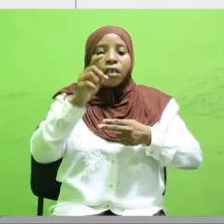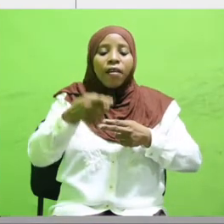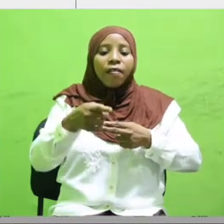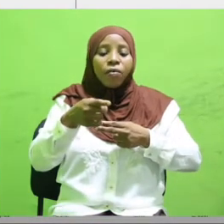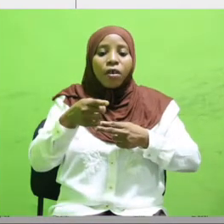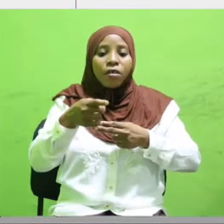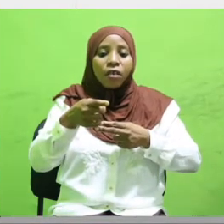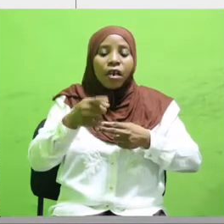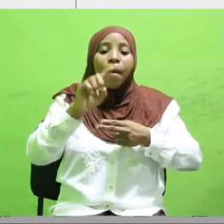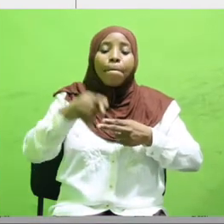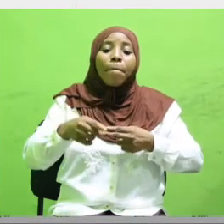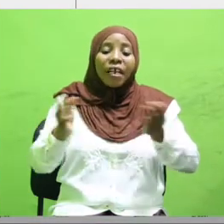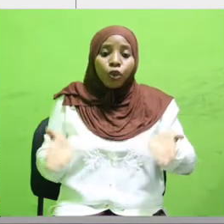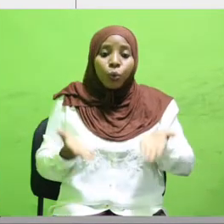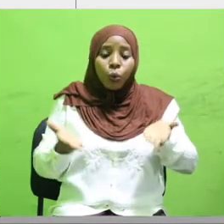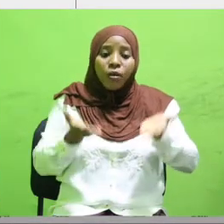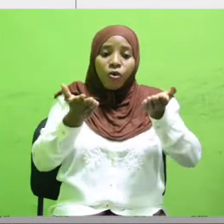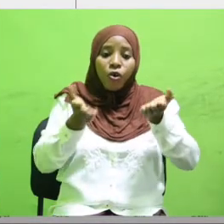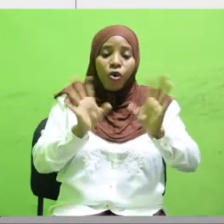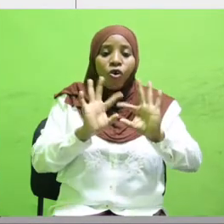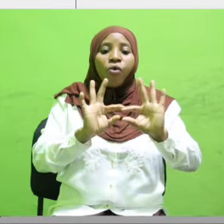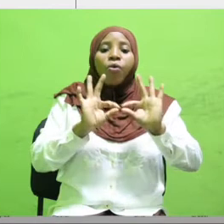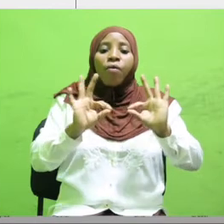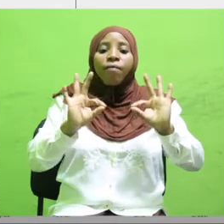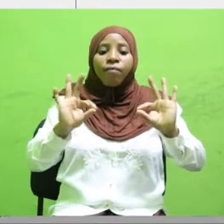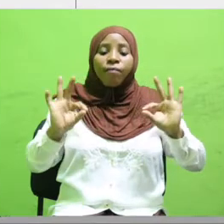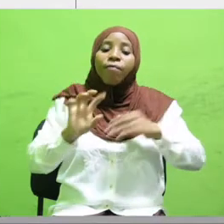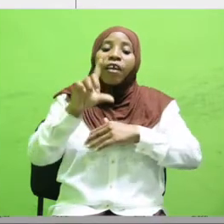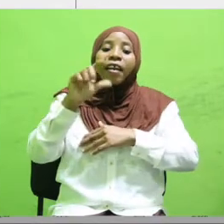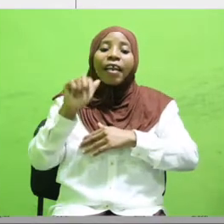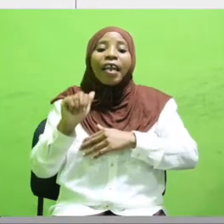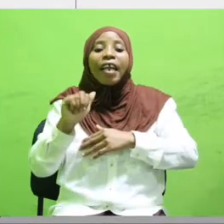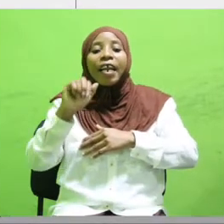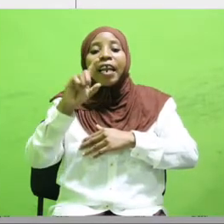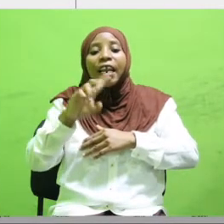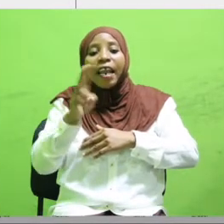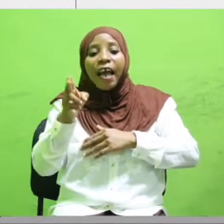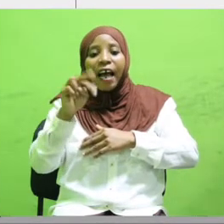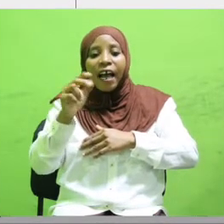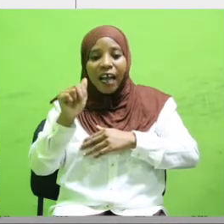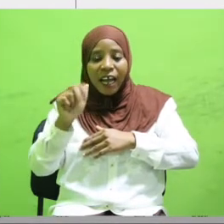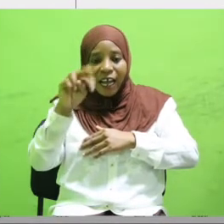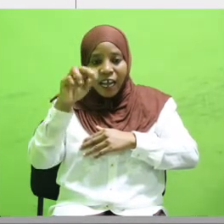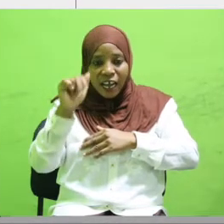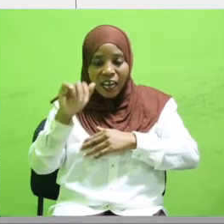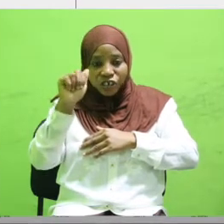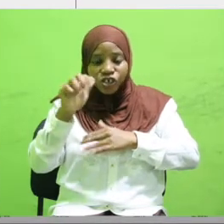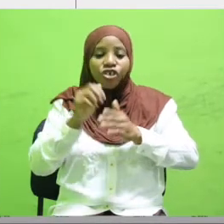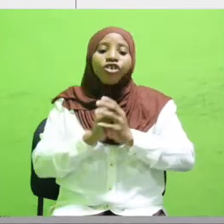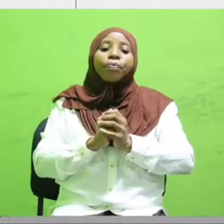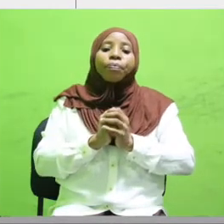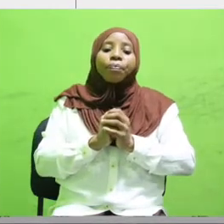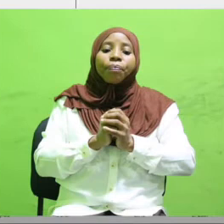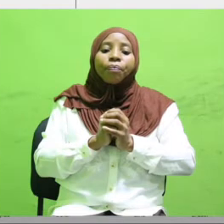But another one is that they grow to be very large. So phylum Basidiomycota has